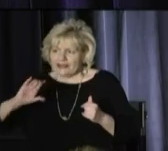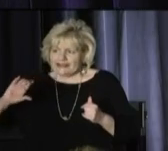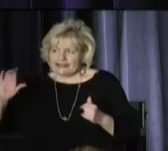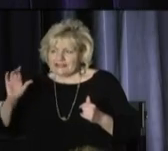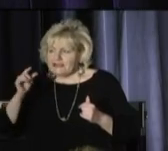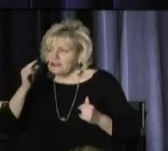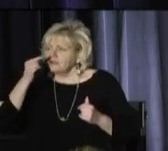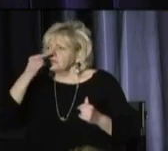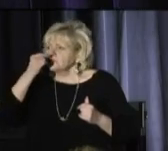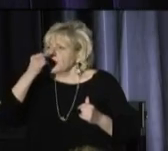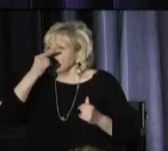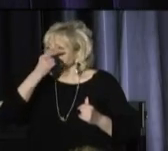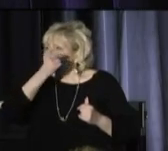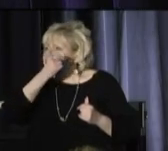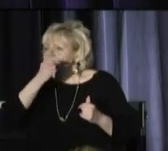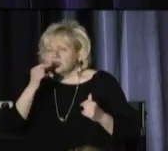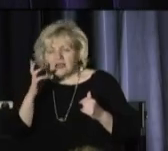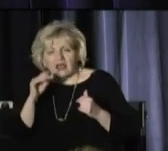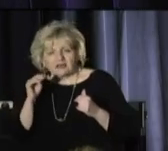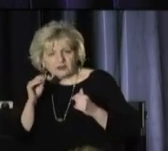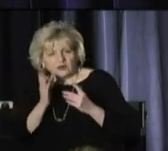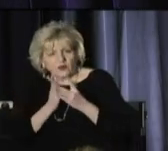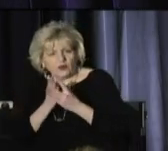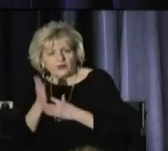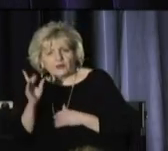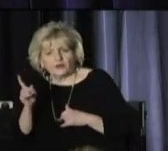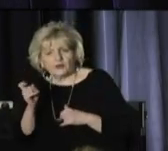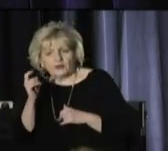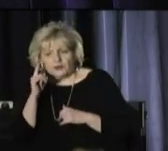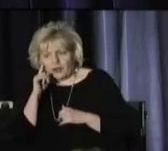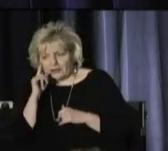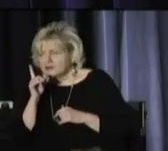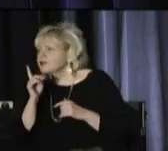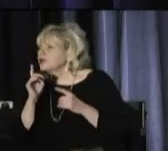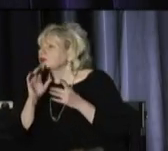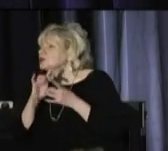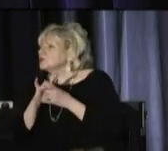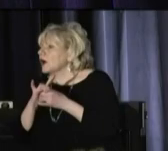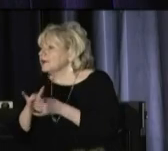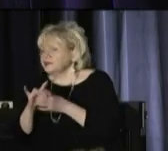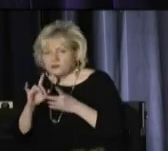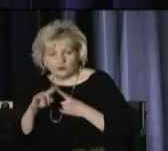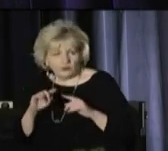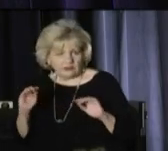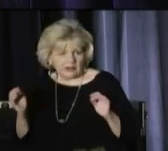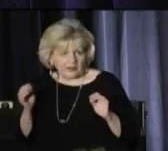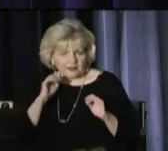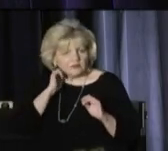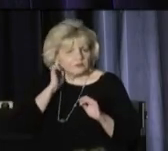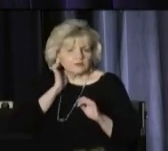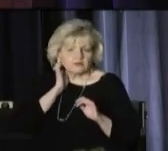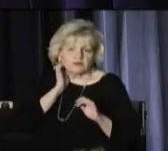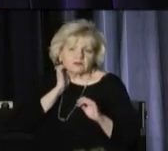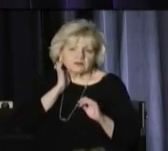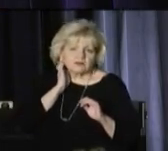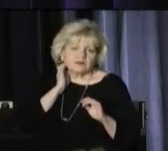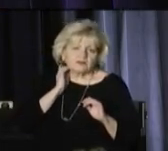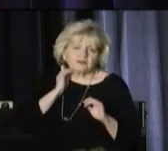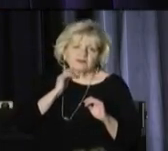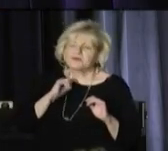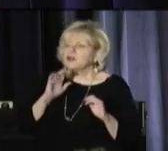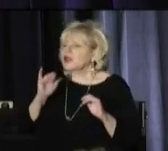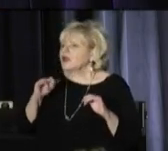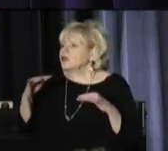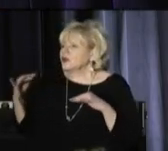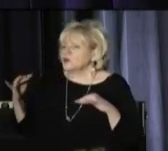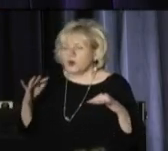nostrils, powder away the bureaucrat endlessly twining toward nothing, the war, the standing